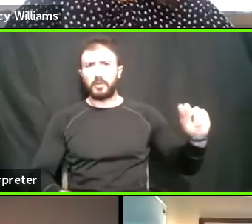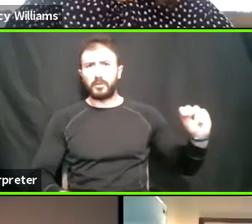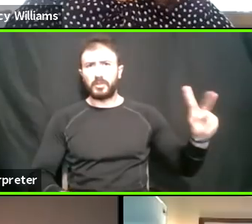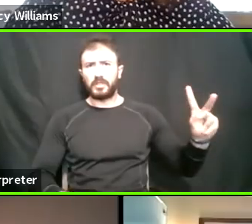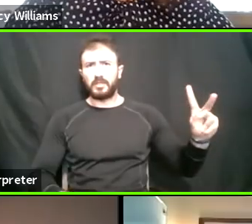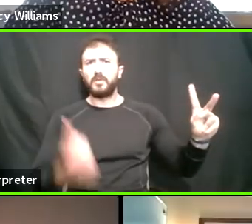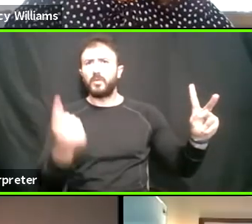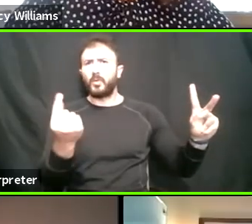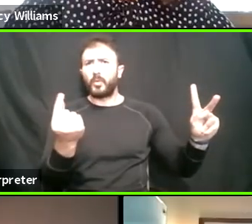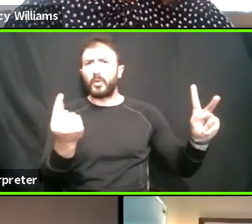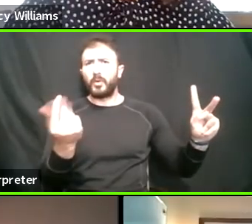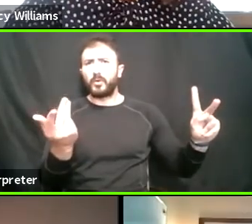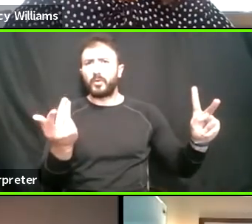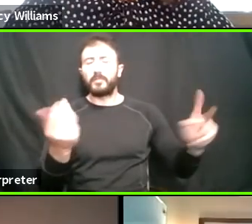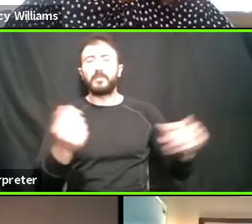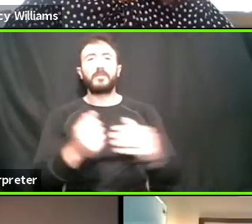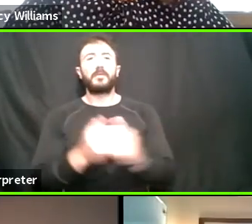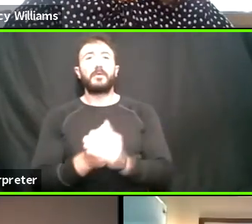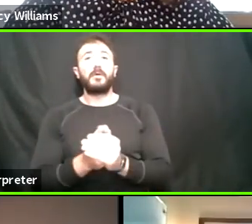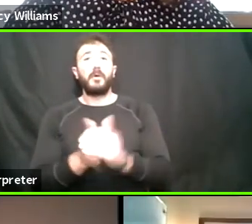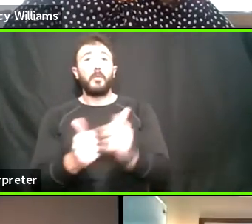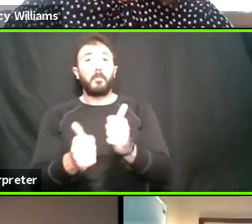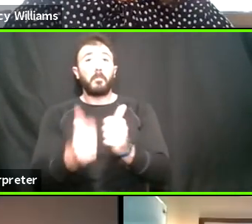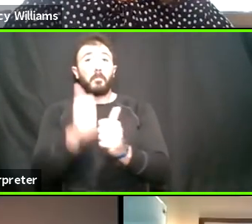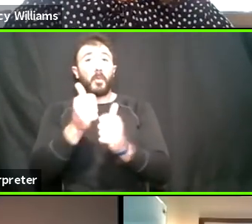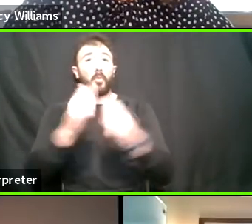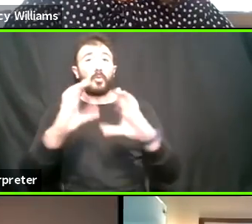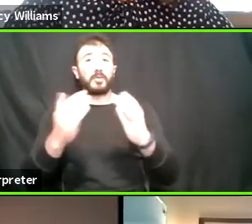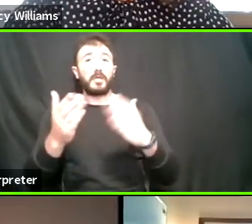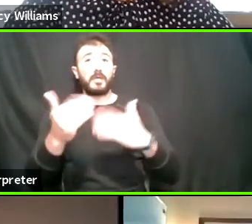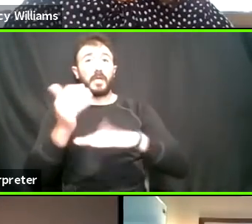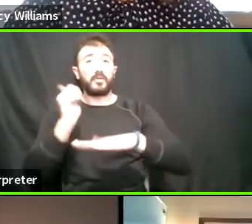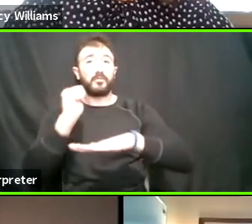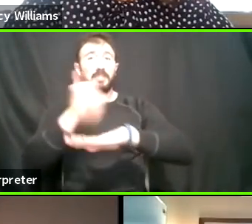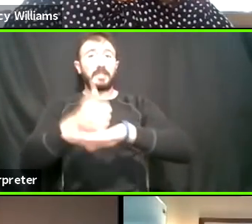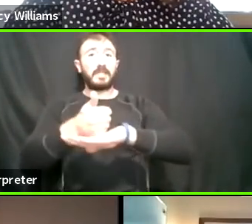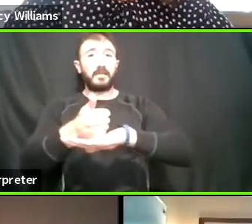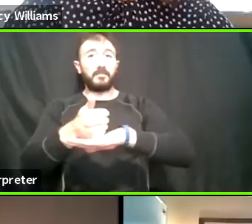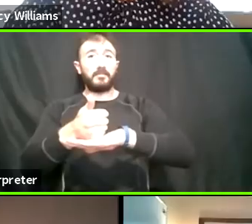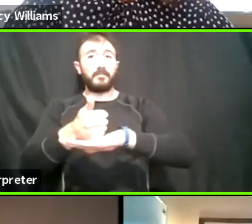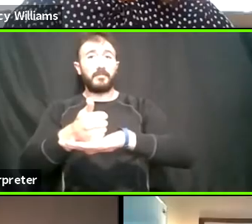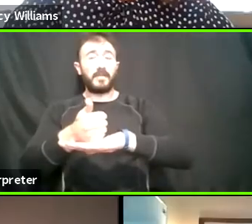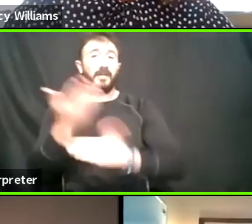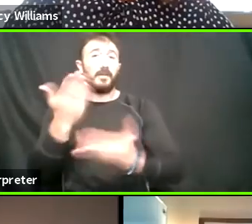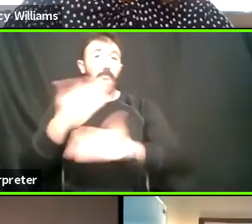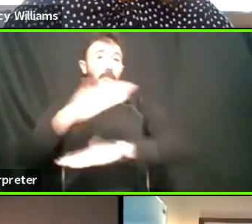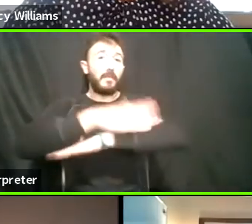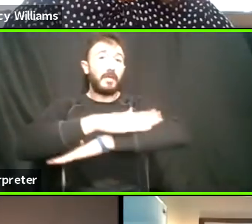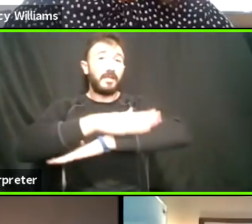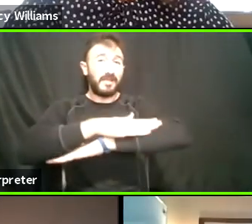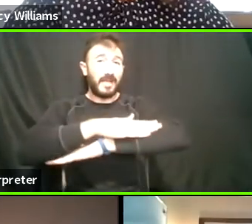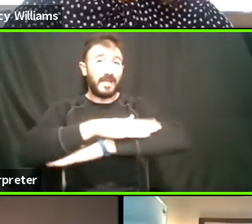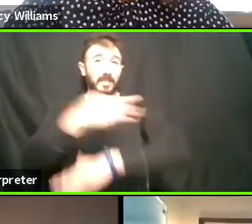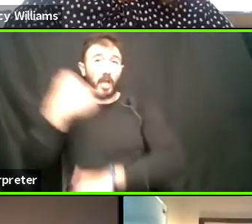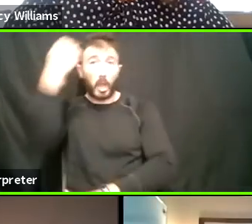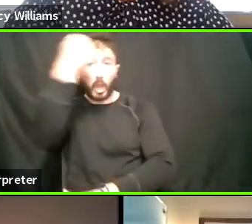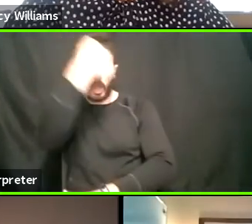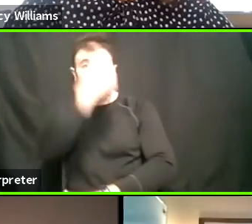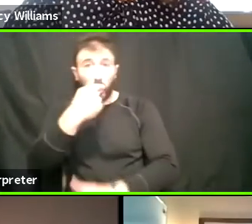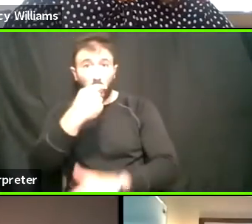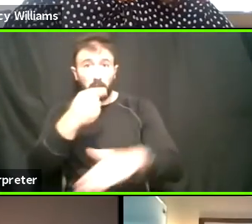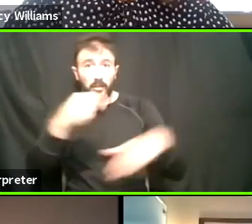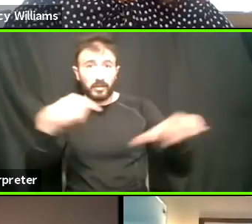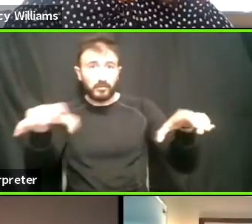So most of the layouts, even though those desks look like they're right on the sink, there's actually a space there. Again, we